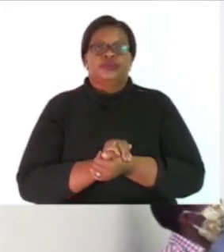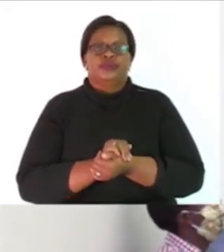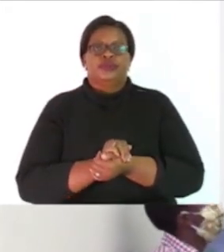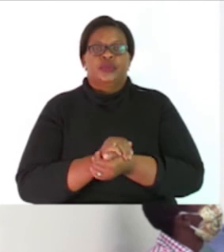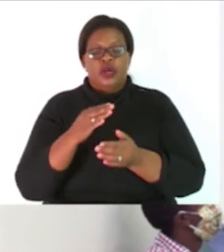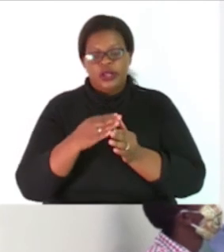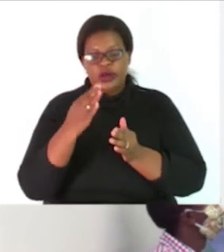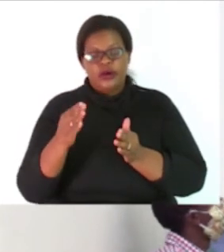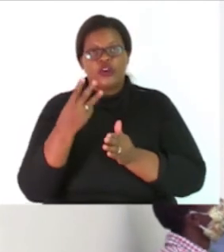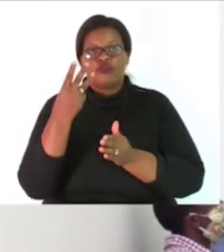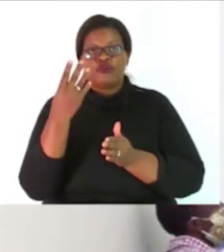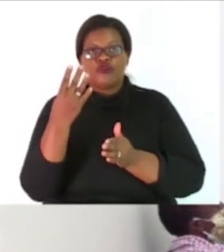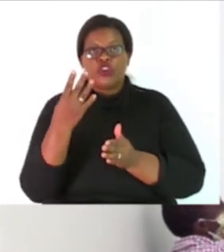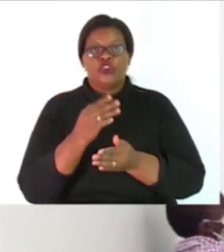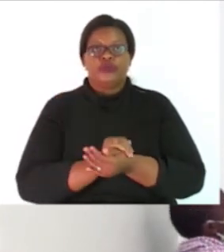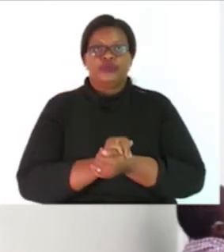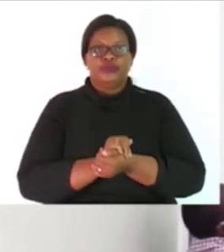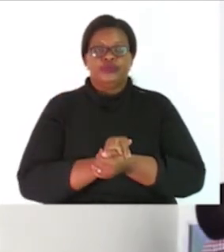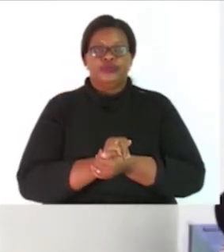Now let's look at 4.